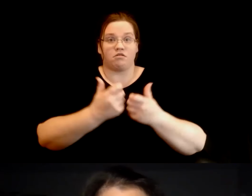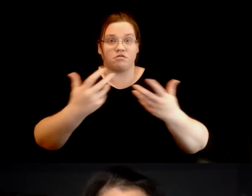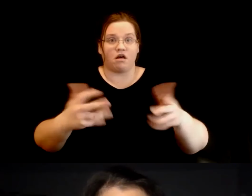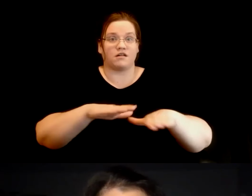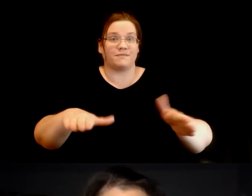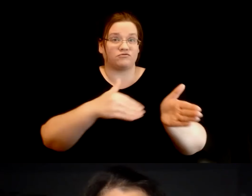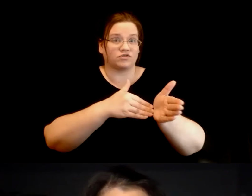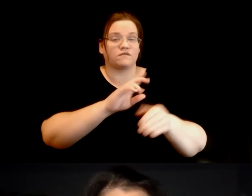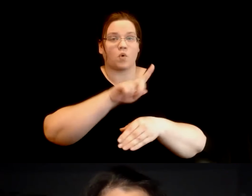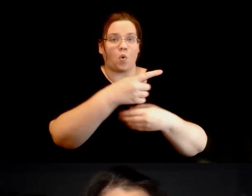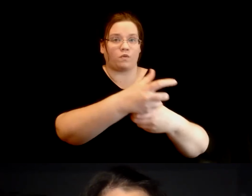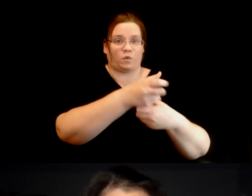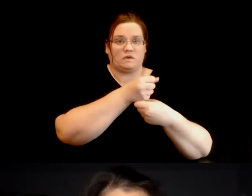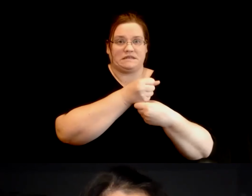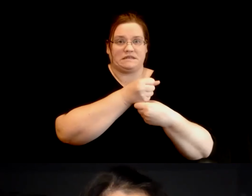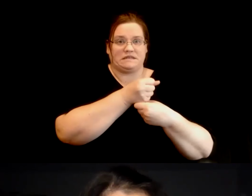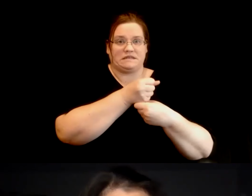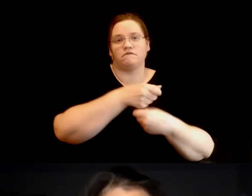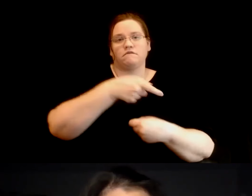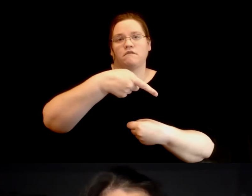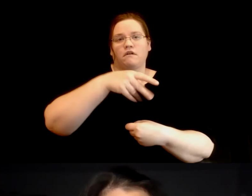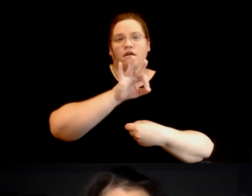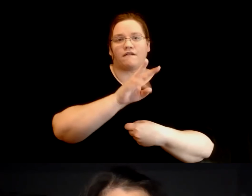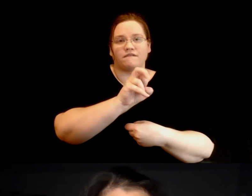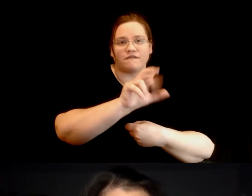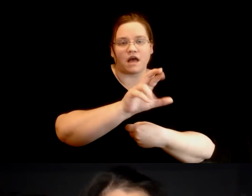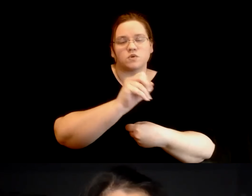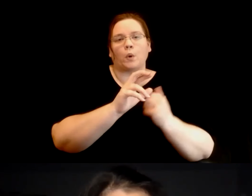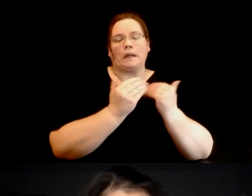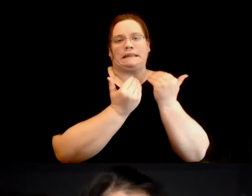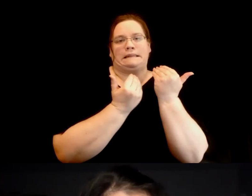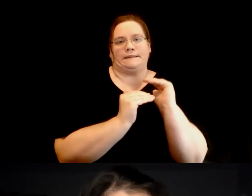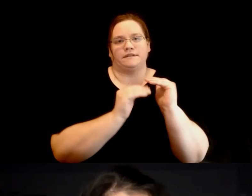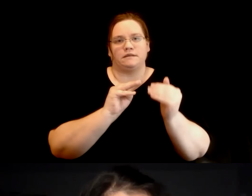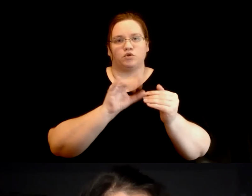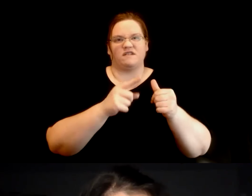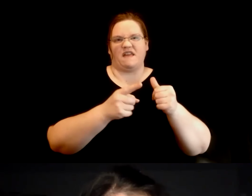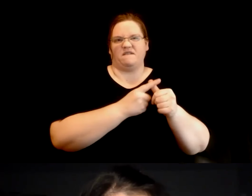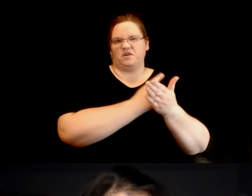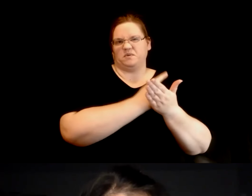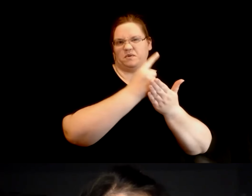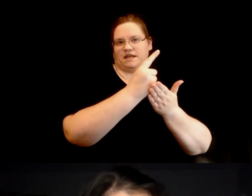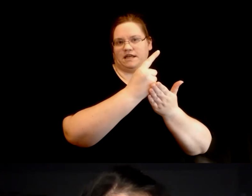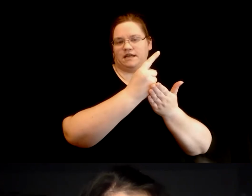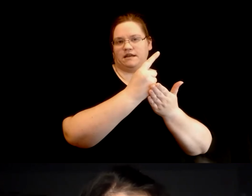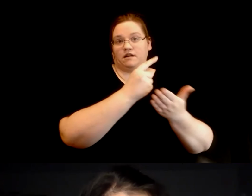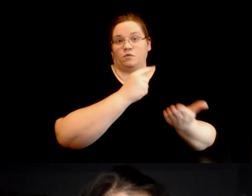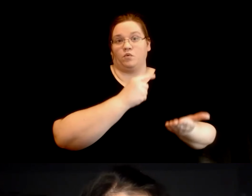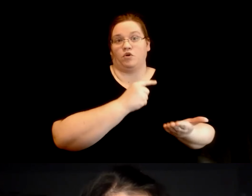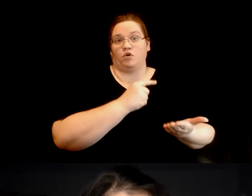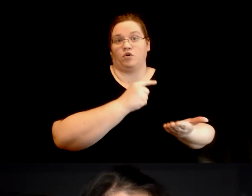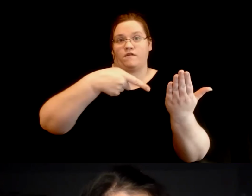offices only received Pfizer or received very little Moderna the first week and were offering Pfizer